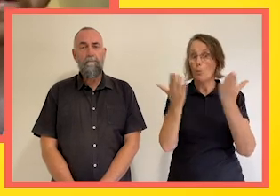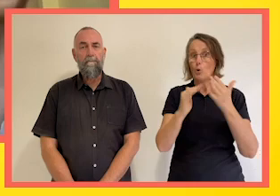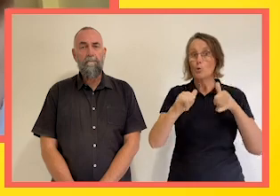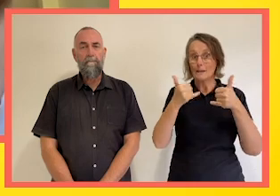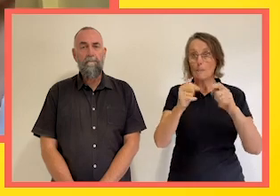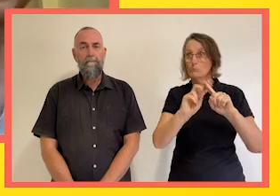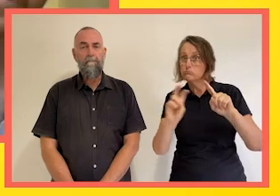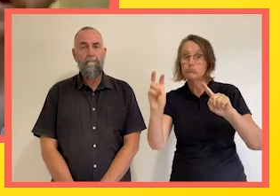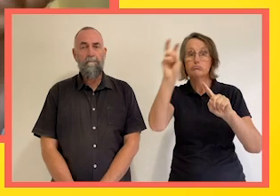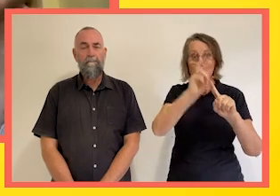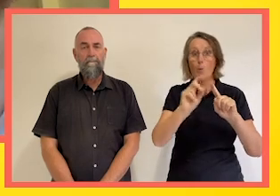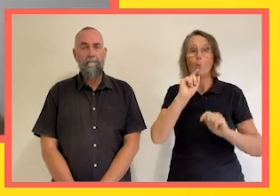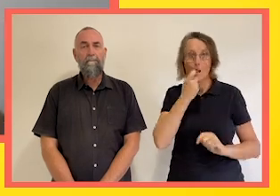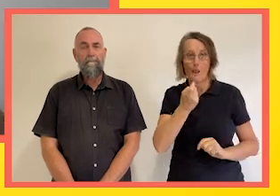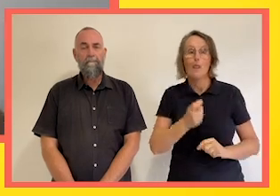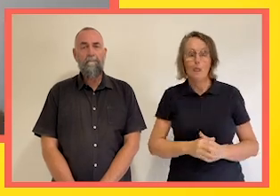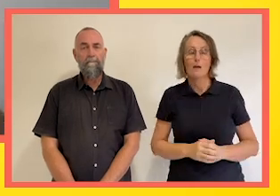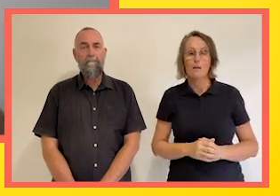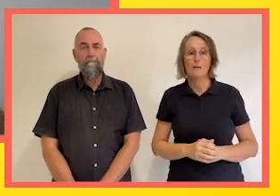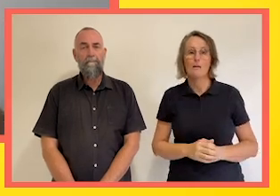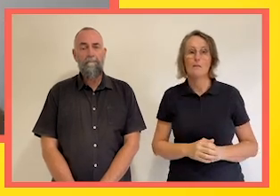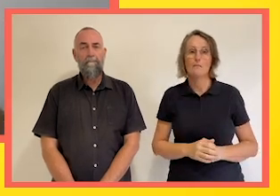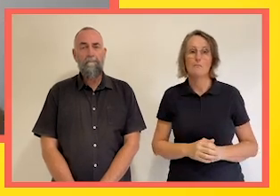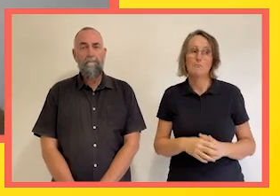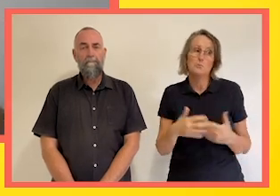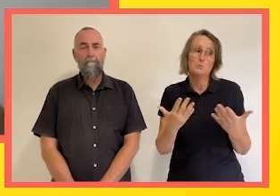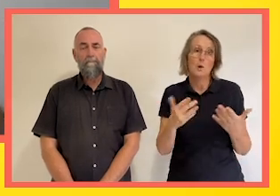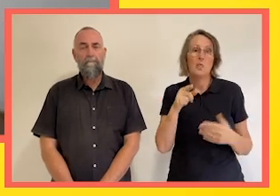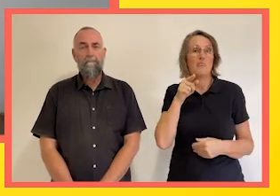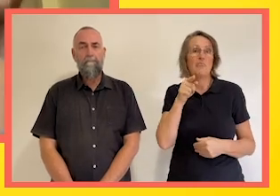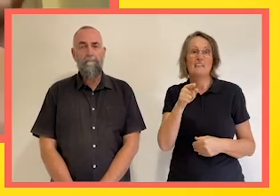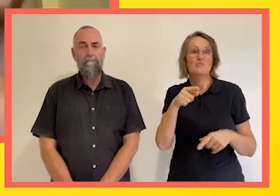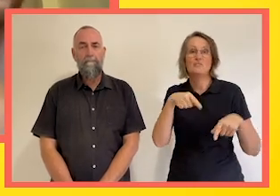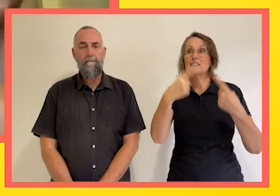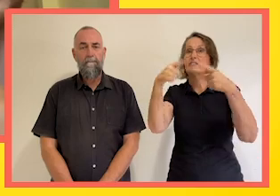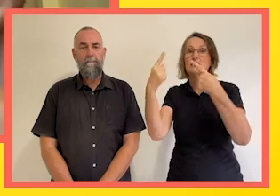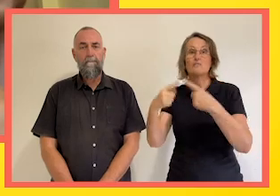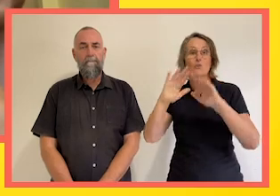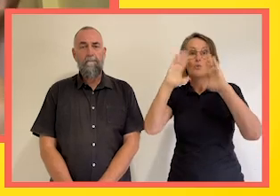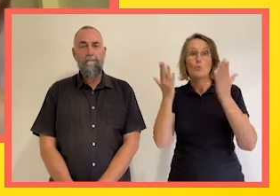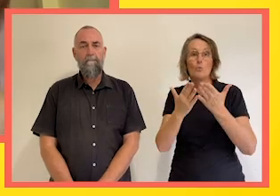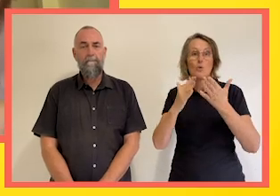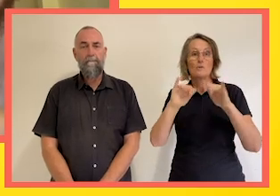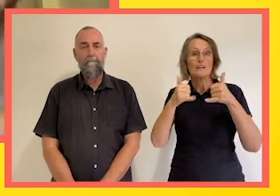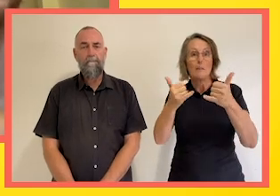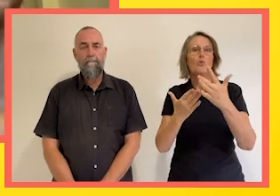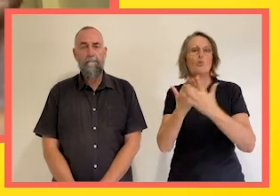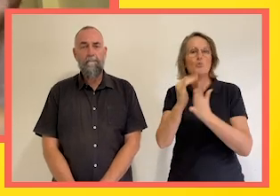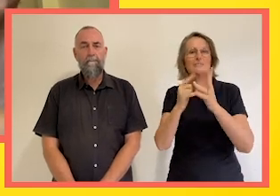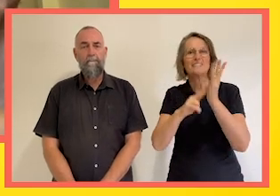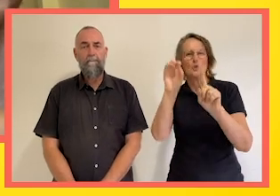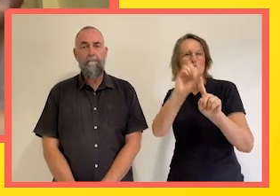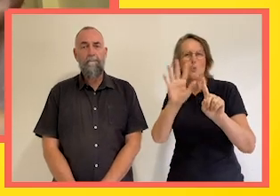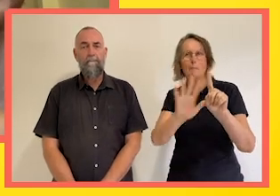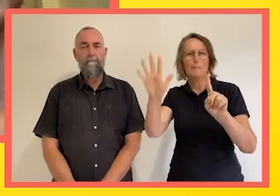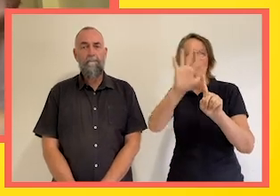a World Cup circuit. Yeah. So that's just like a bunch of World Cups throughout the season,